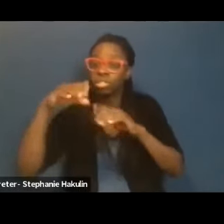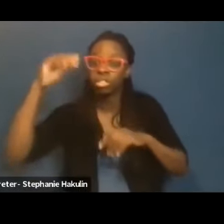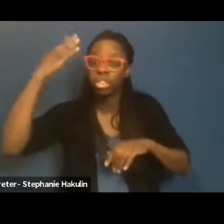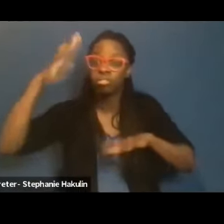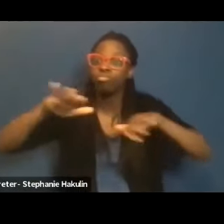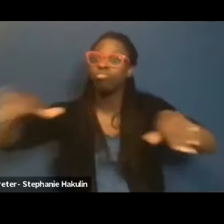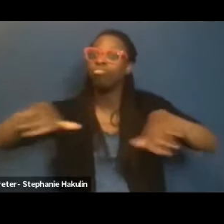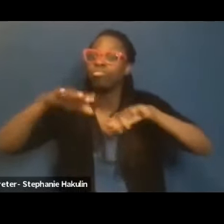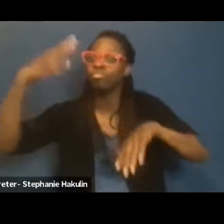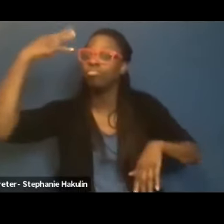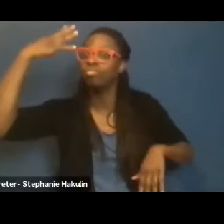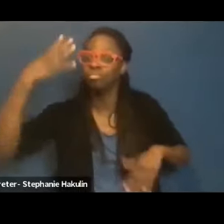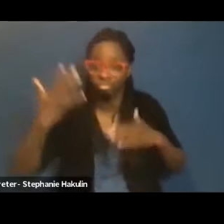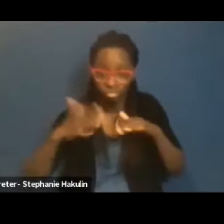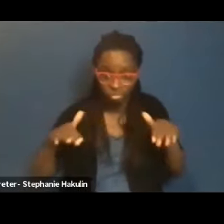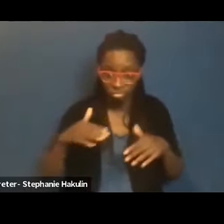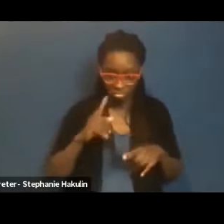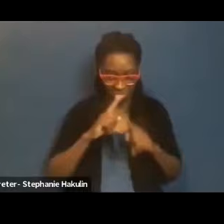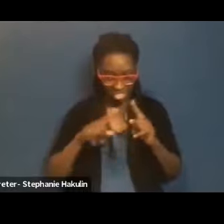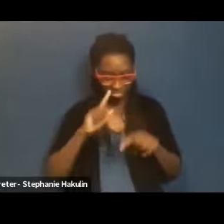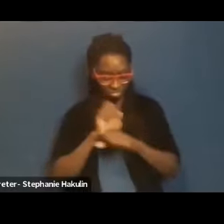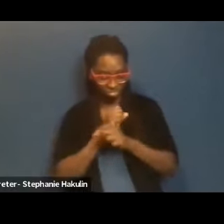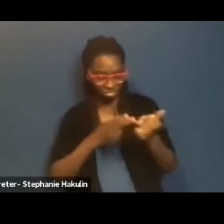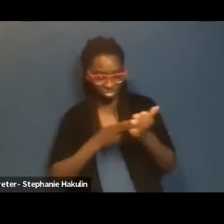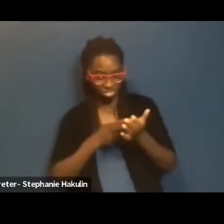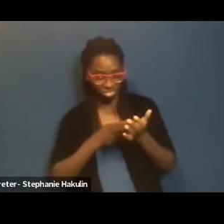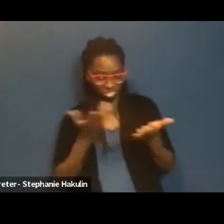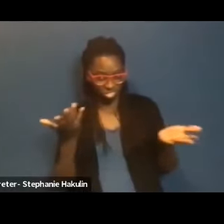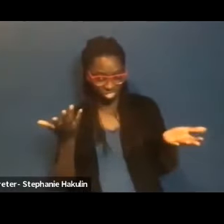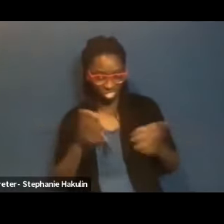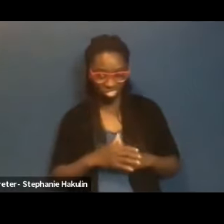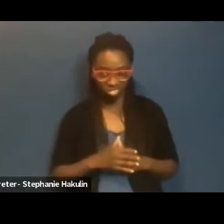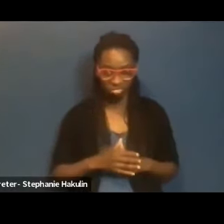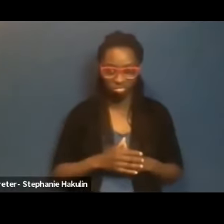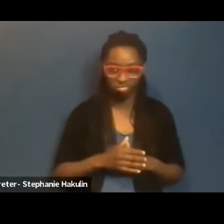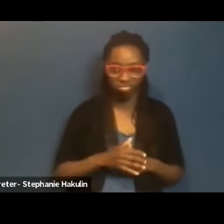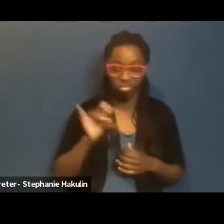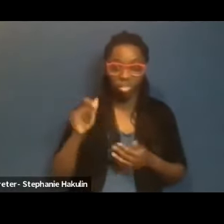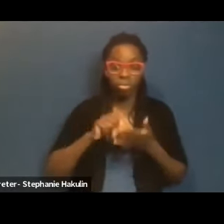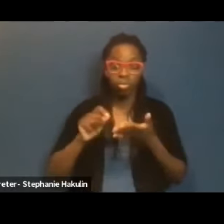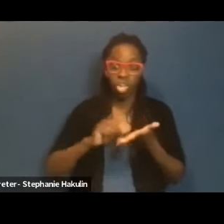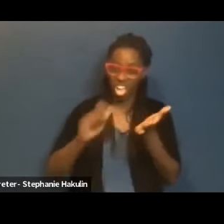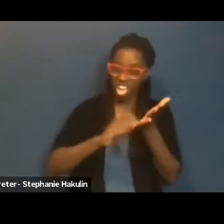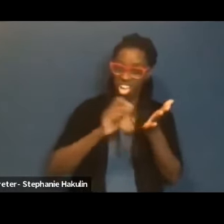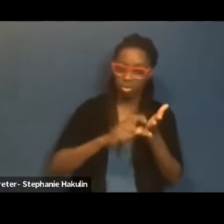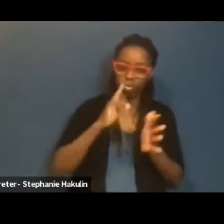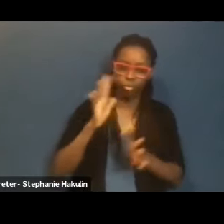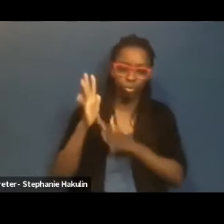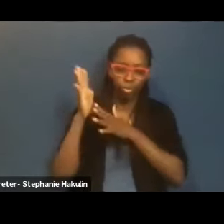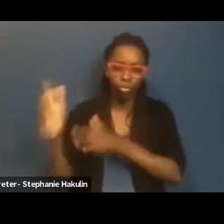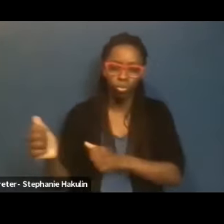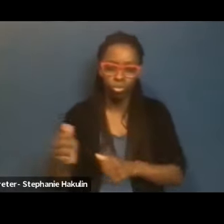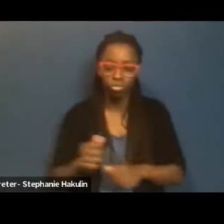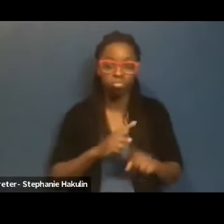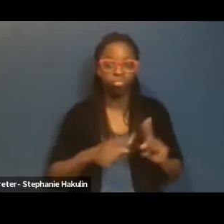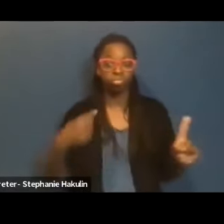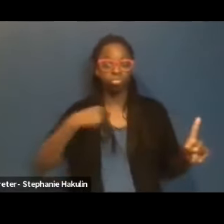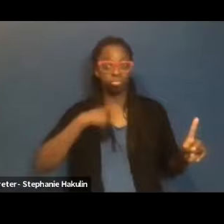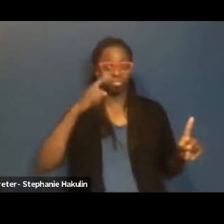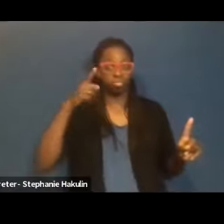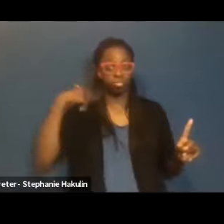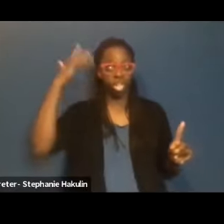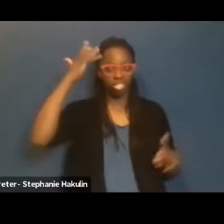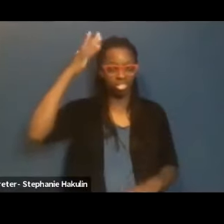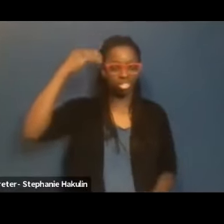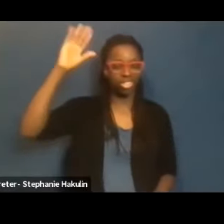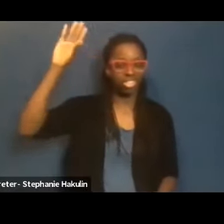scratch this. Just rewrite the poem or maybe not mention me in the first place because the sun isn't what's best for him. Maybe